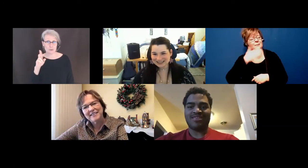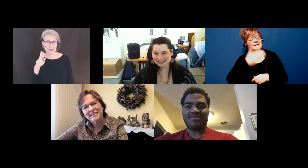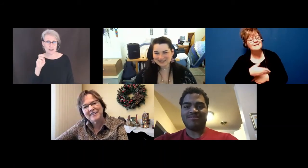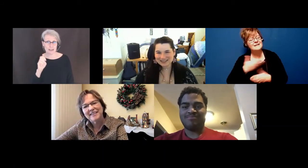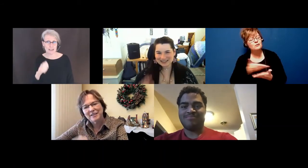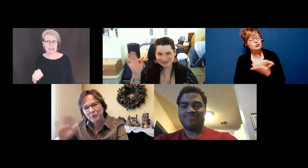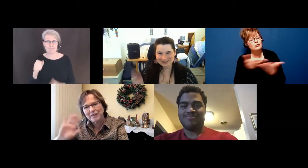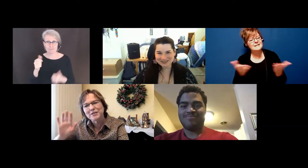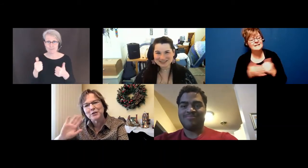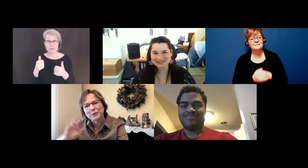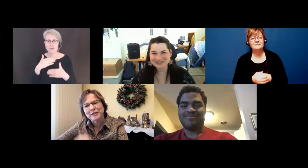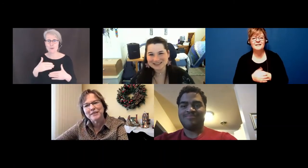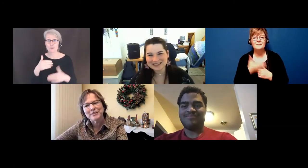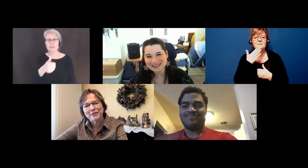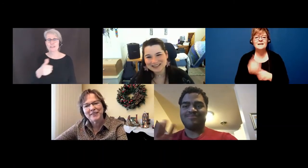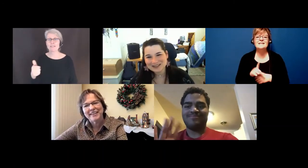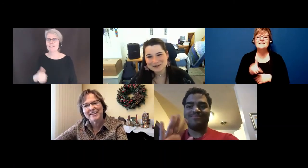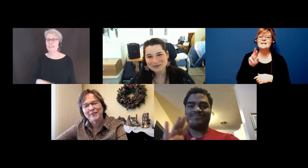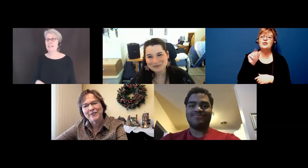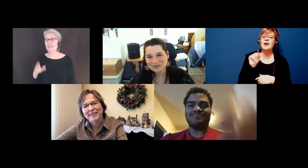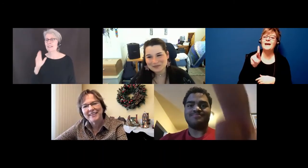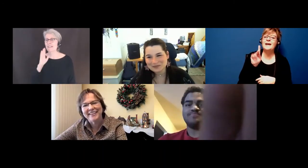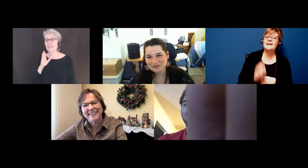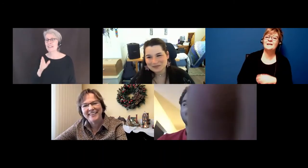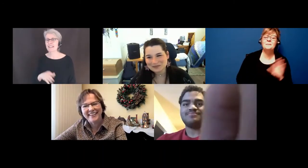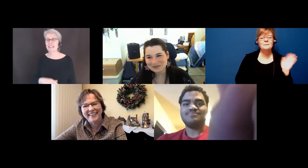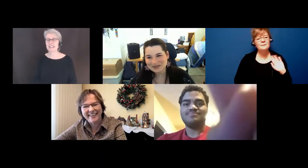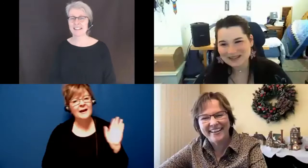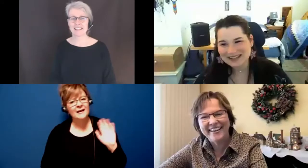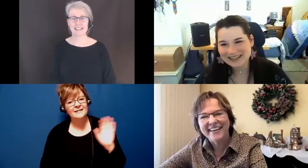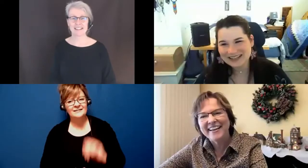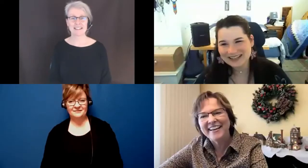of it. Will do. Thank you.